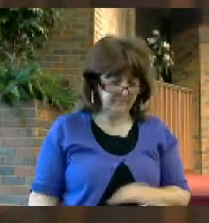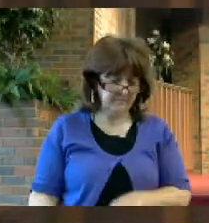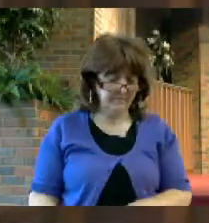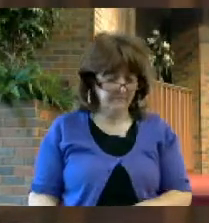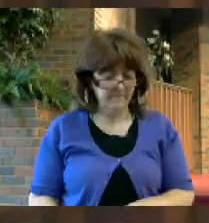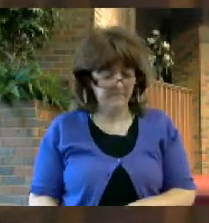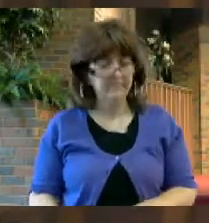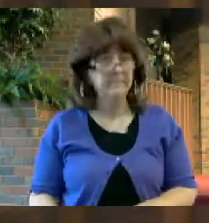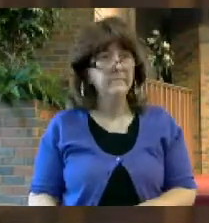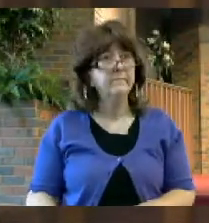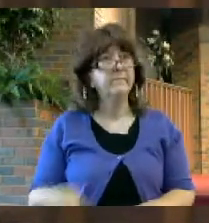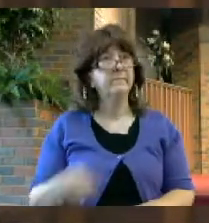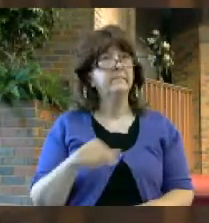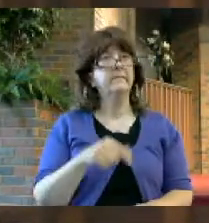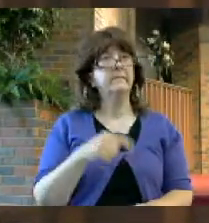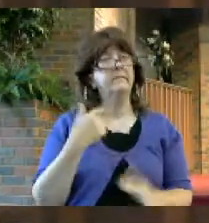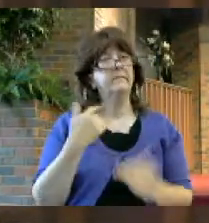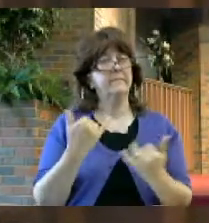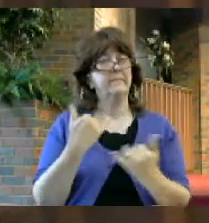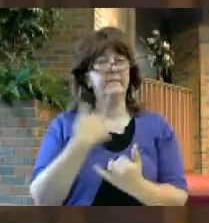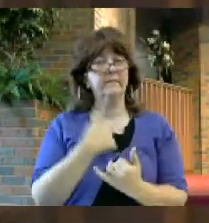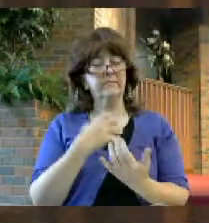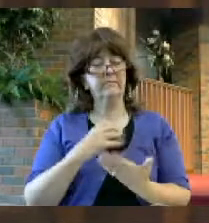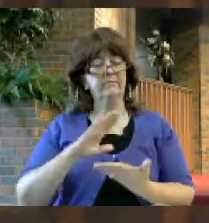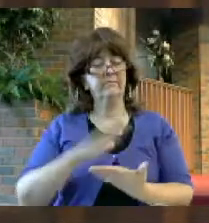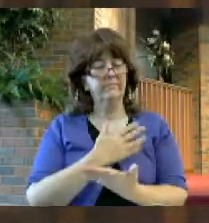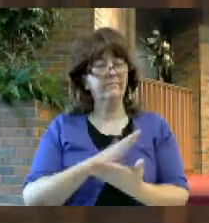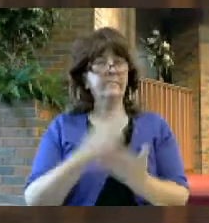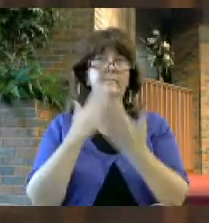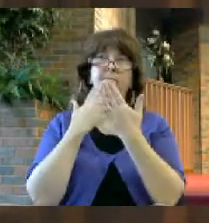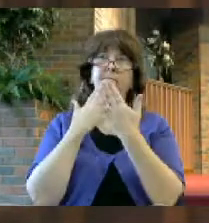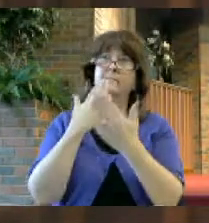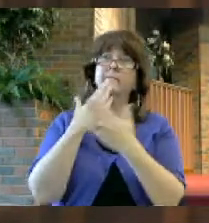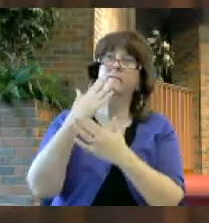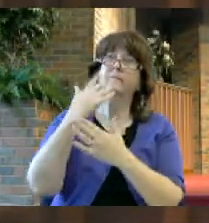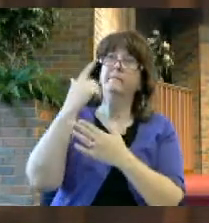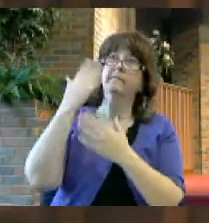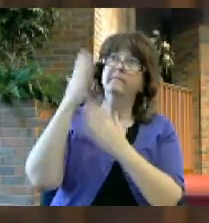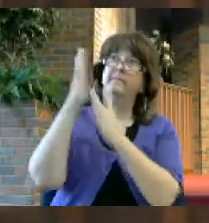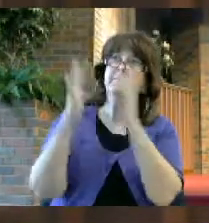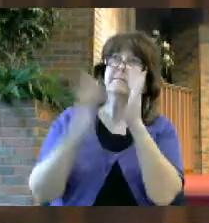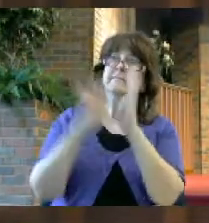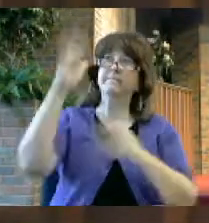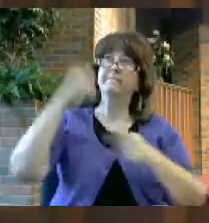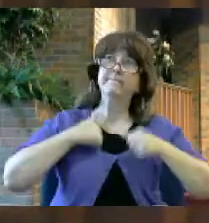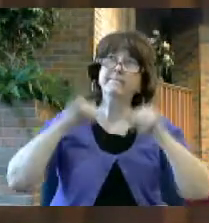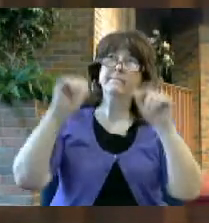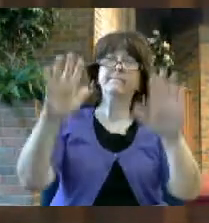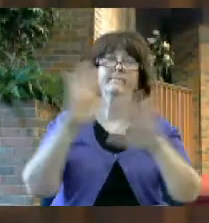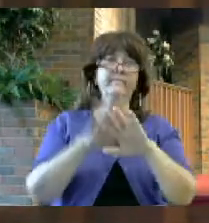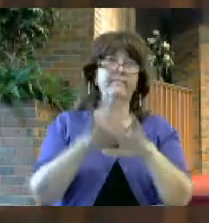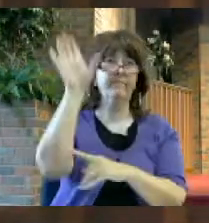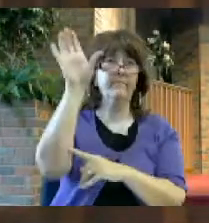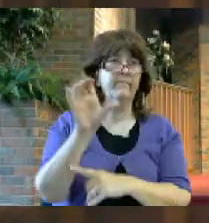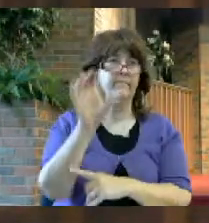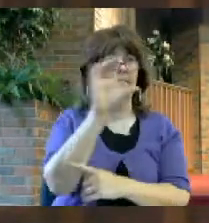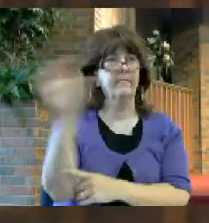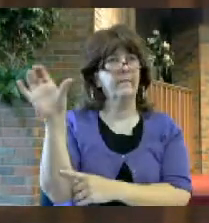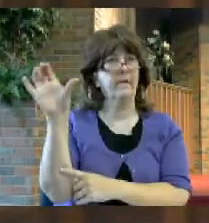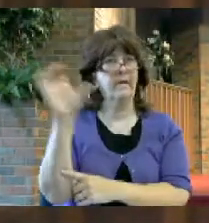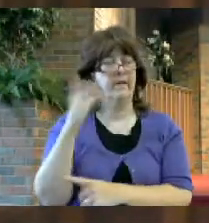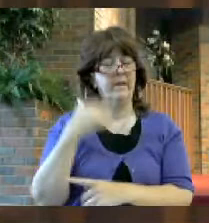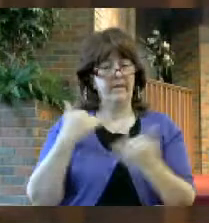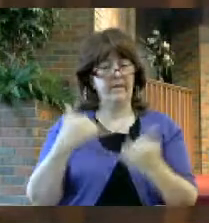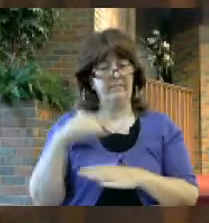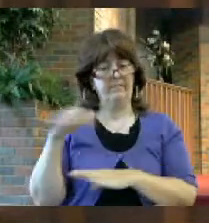gift of salvation through the sacrifice of Jesus on the cross. And we partake of His the emblems this